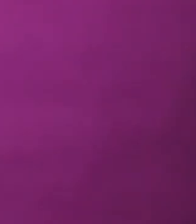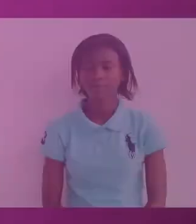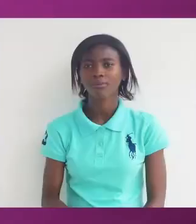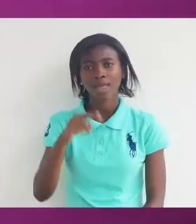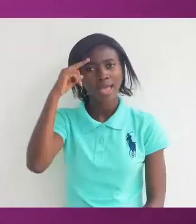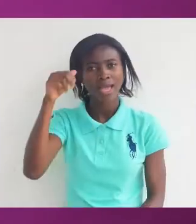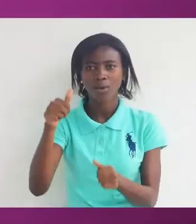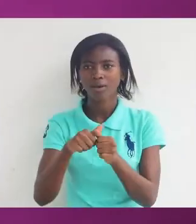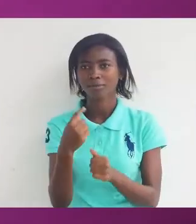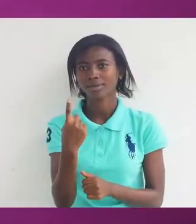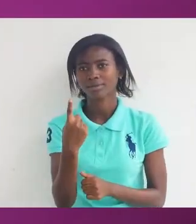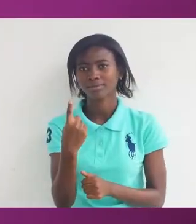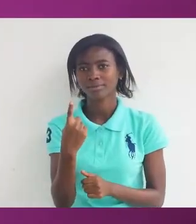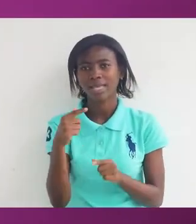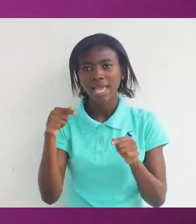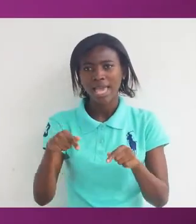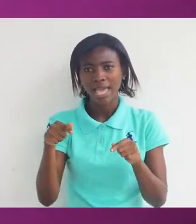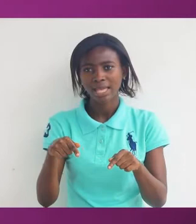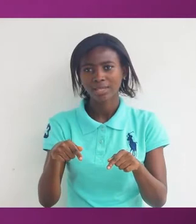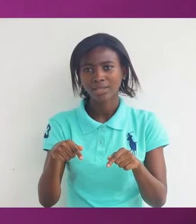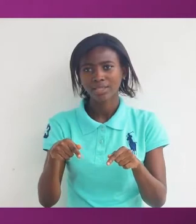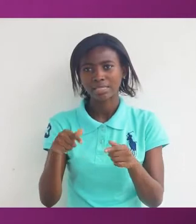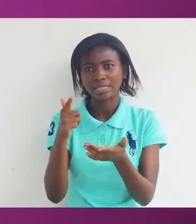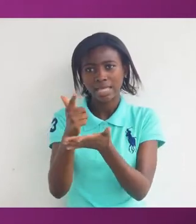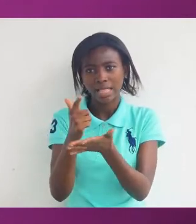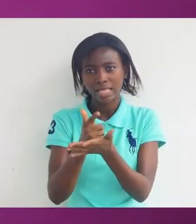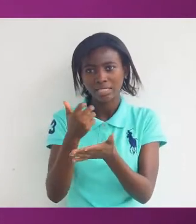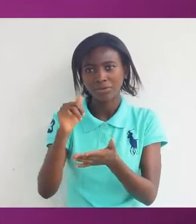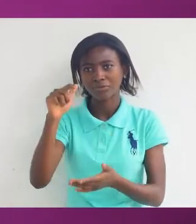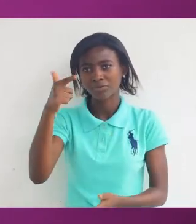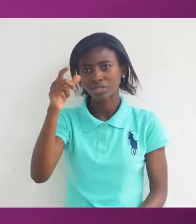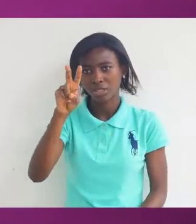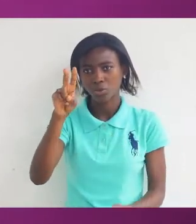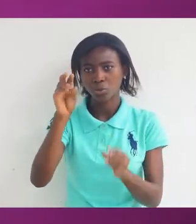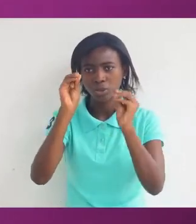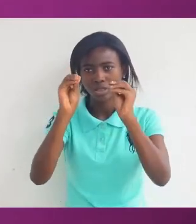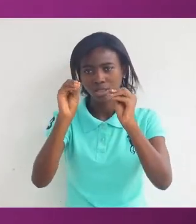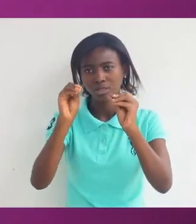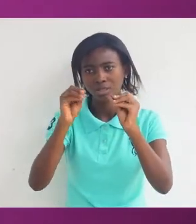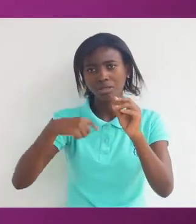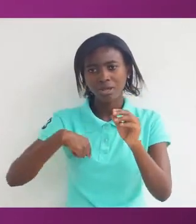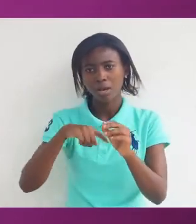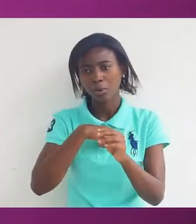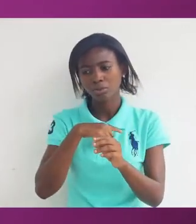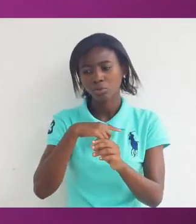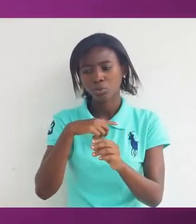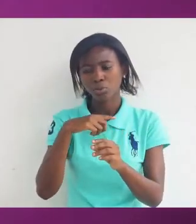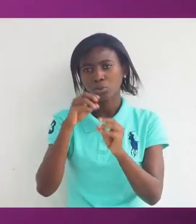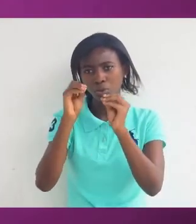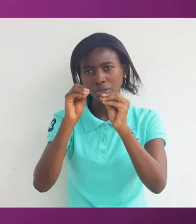Hello everyone. In today's episode of G2 Tutorials, we are going to be looking at